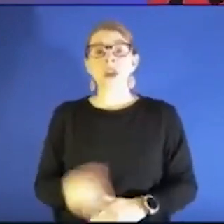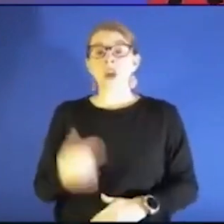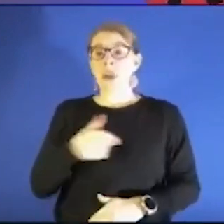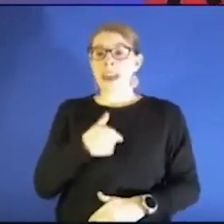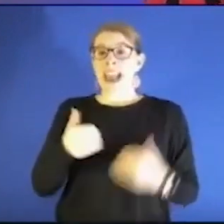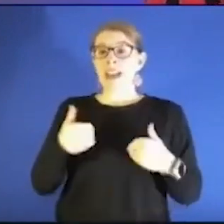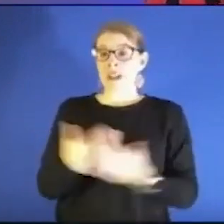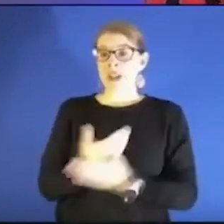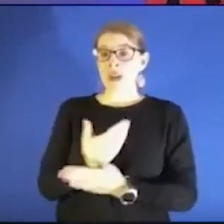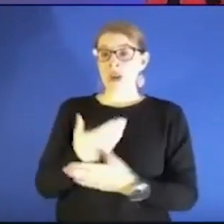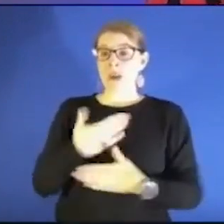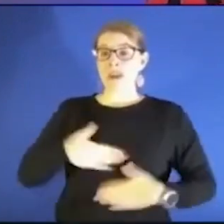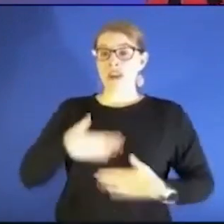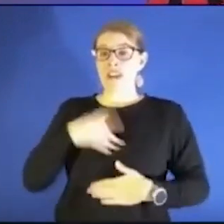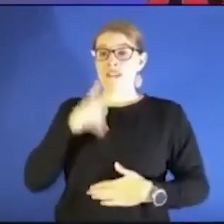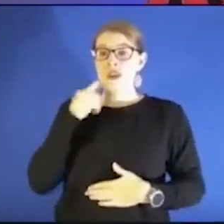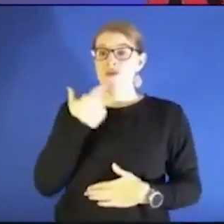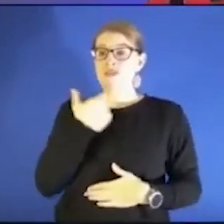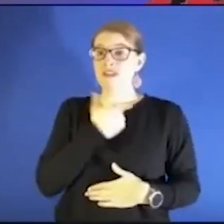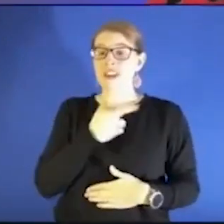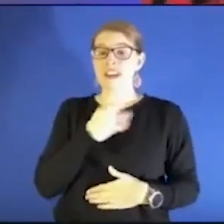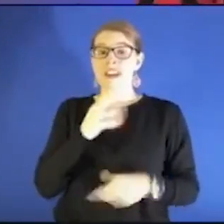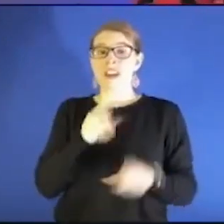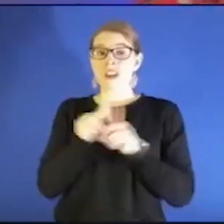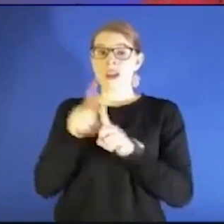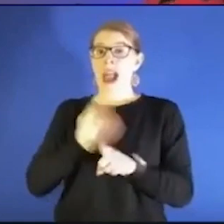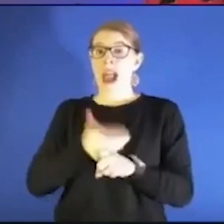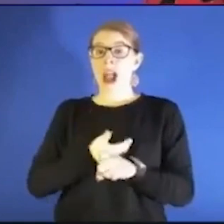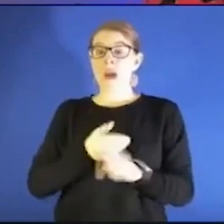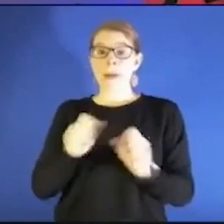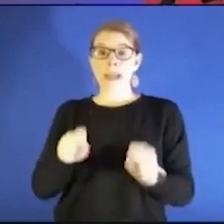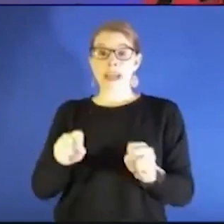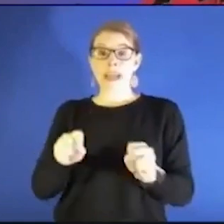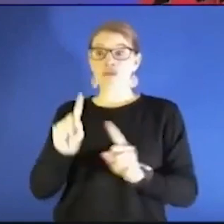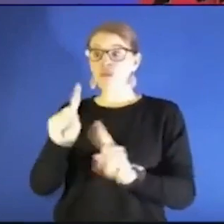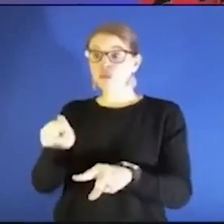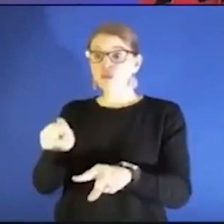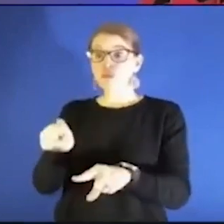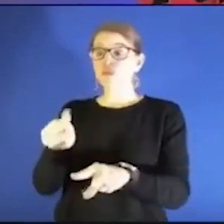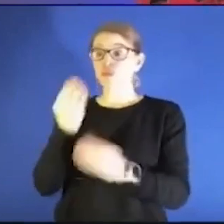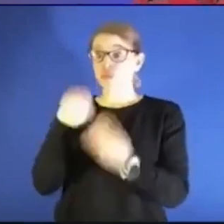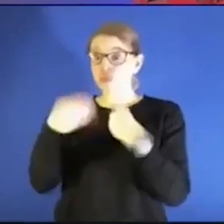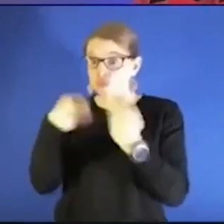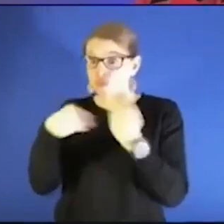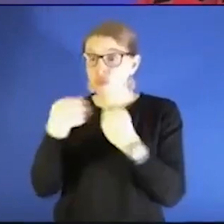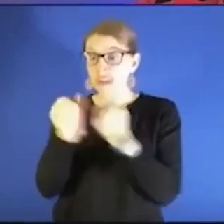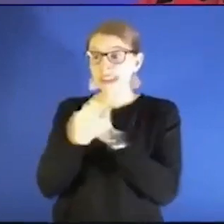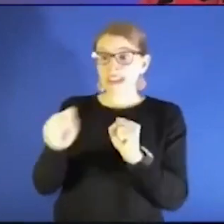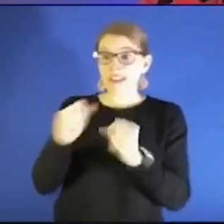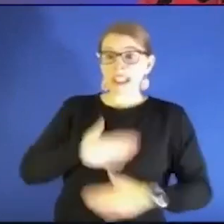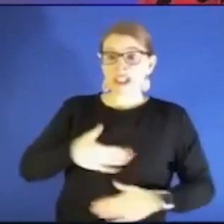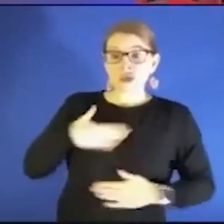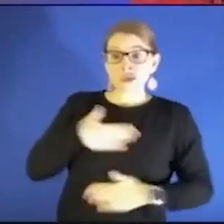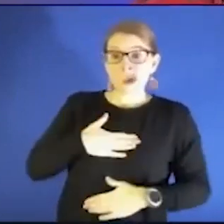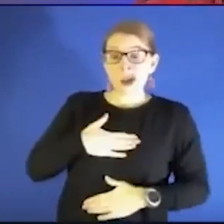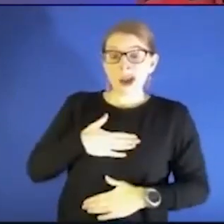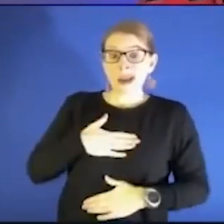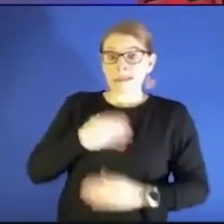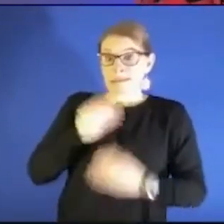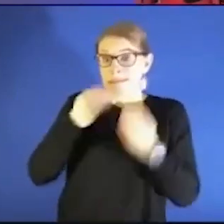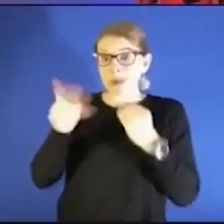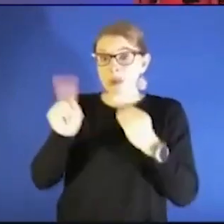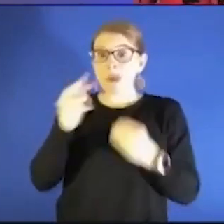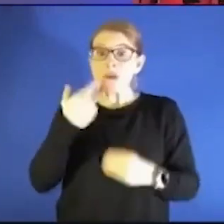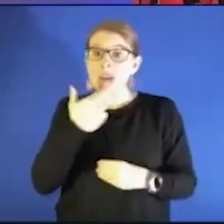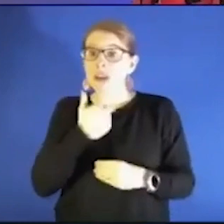for restaurants and our ability to go out and eat and that freedom to be able to safely go and enjoy, visiting with our friends